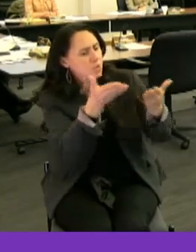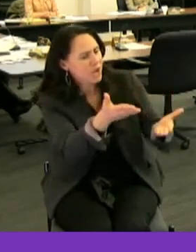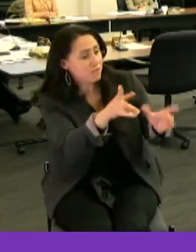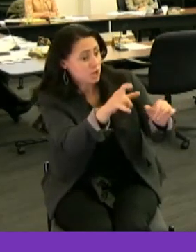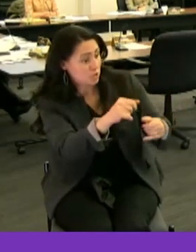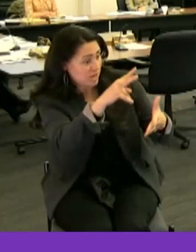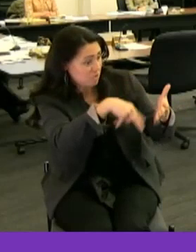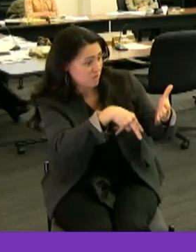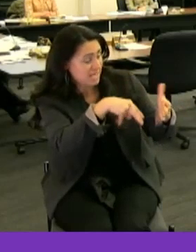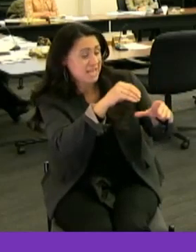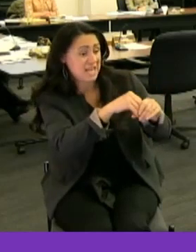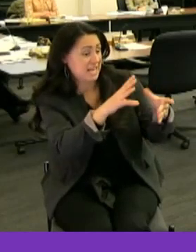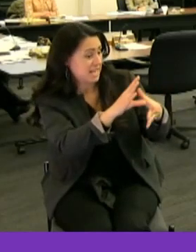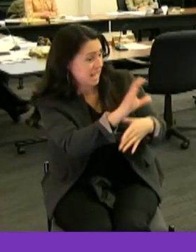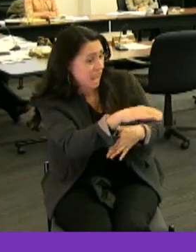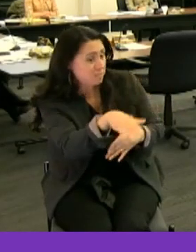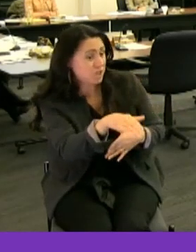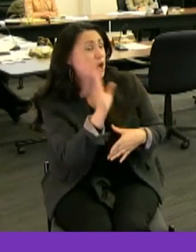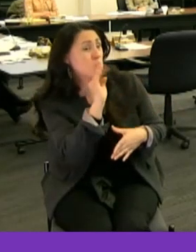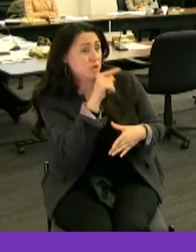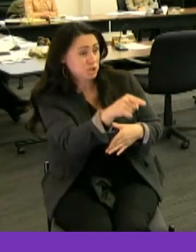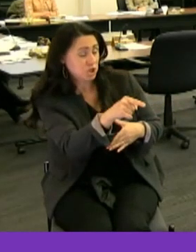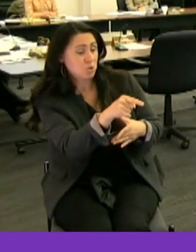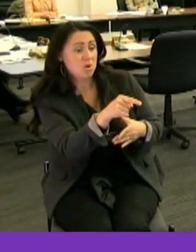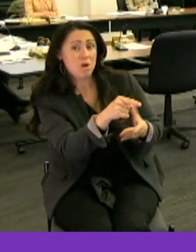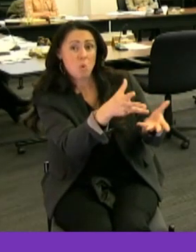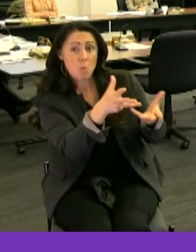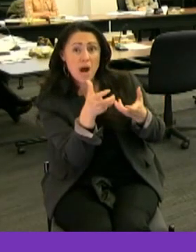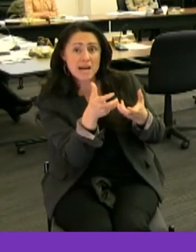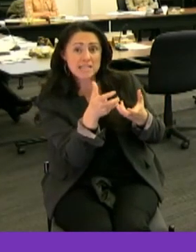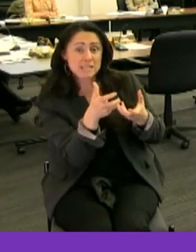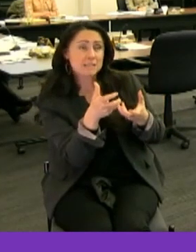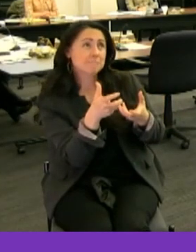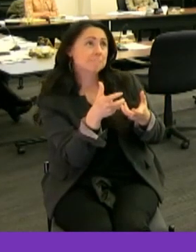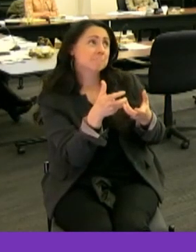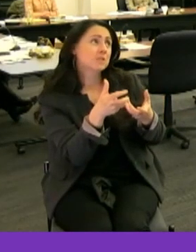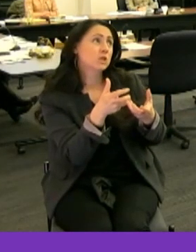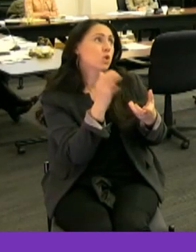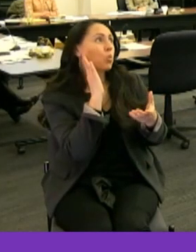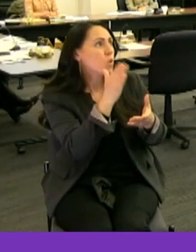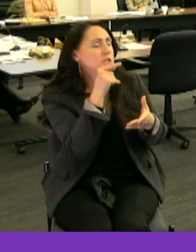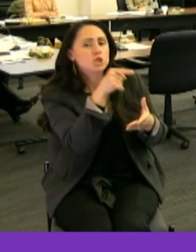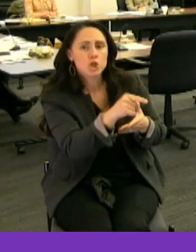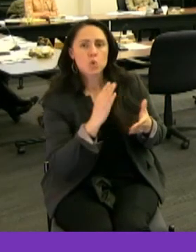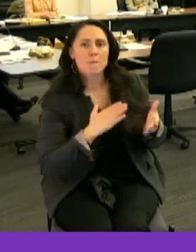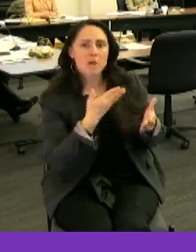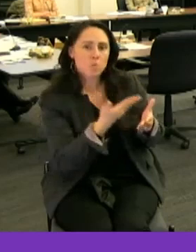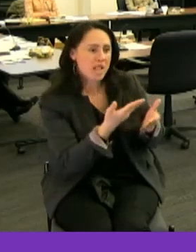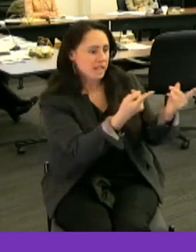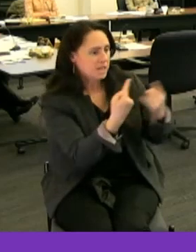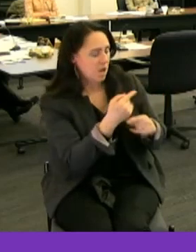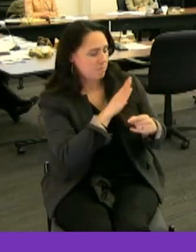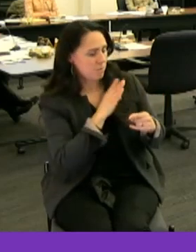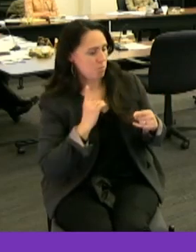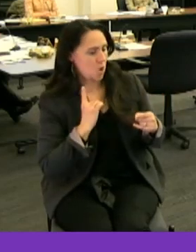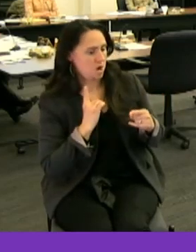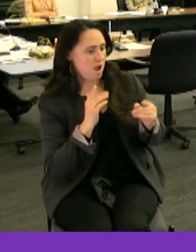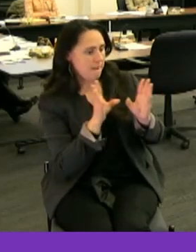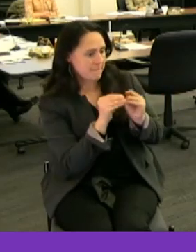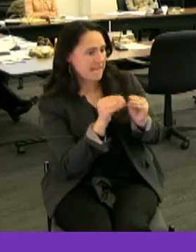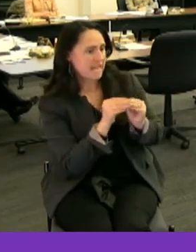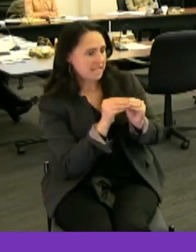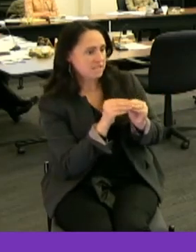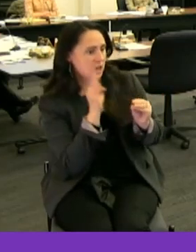You can read it in caption. And would you like would you be willing to come to board meetings? Would